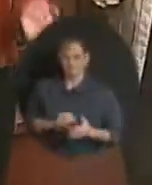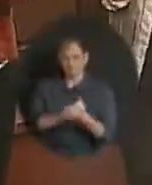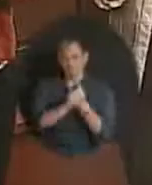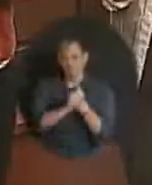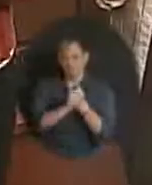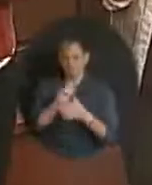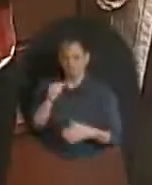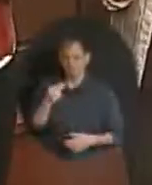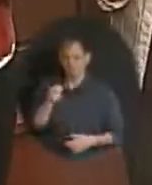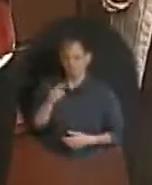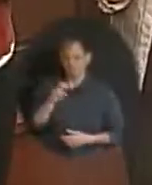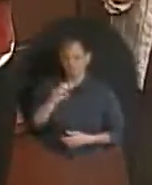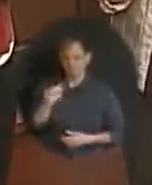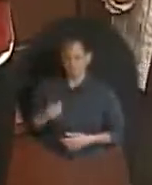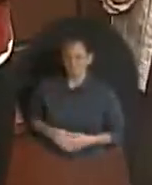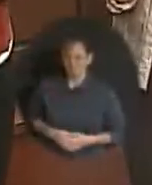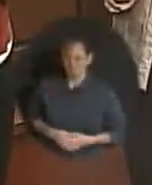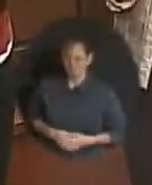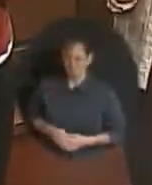accomplishment.